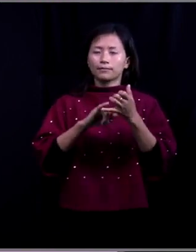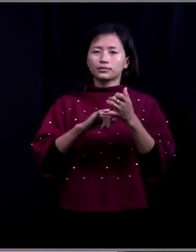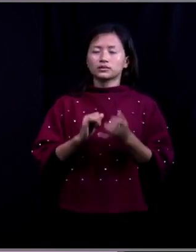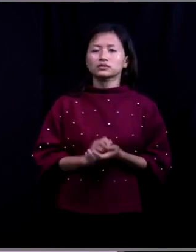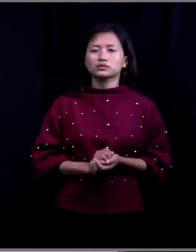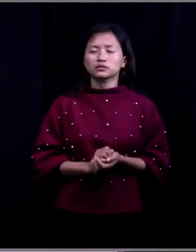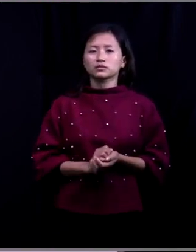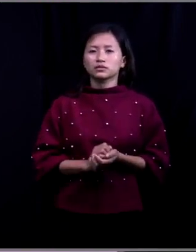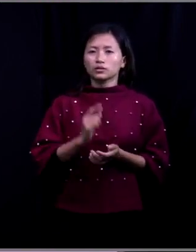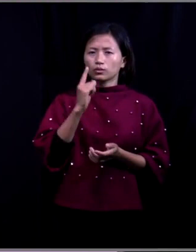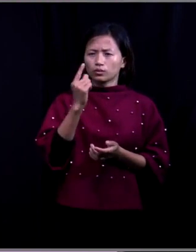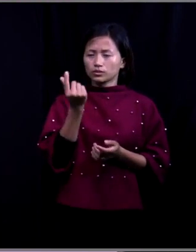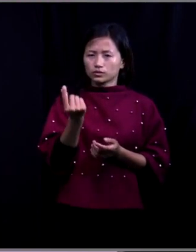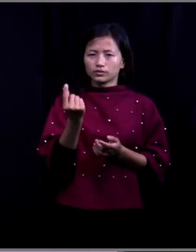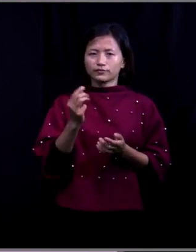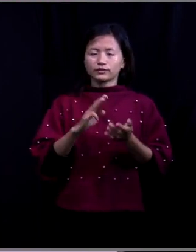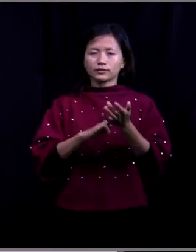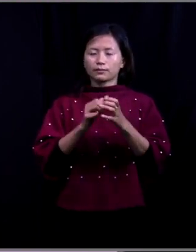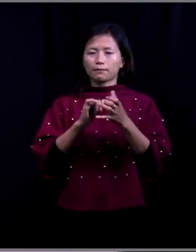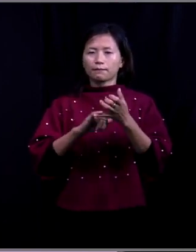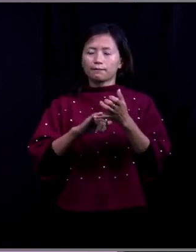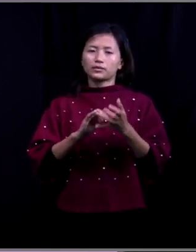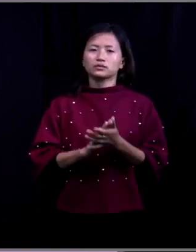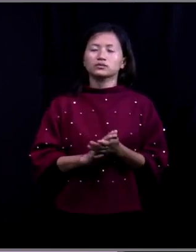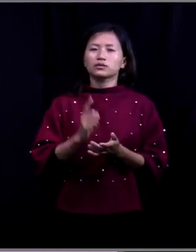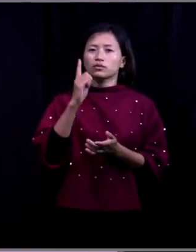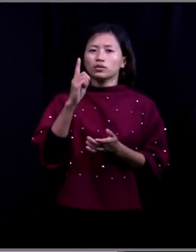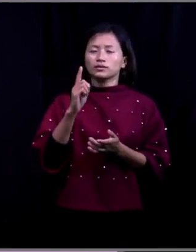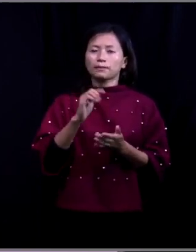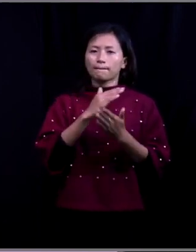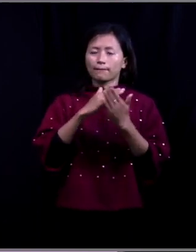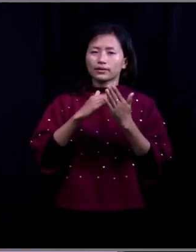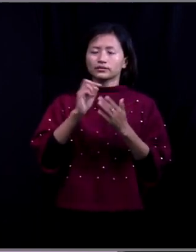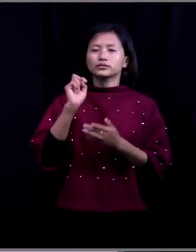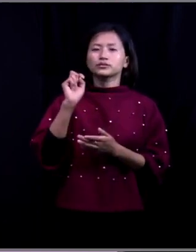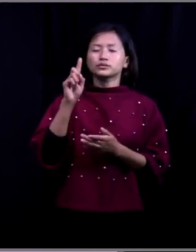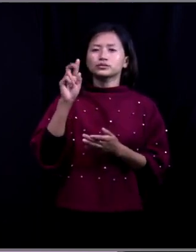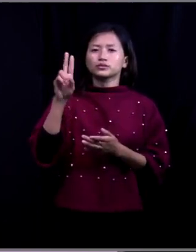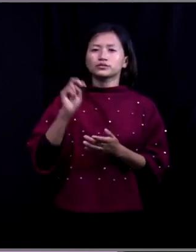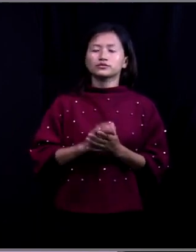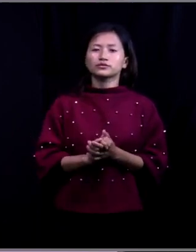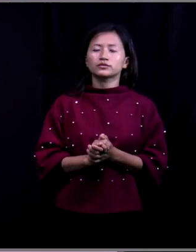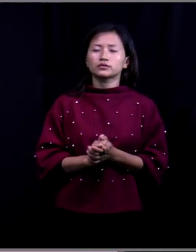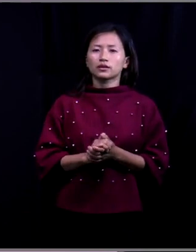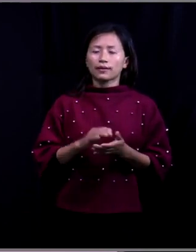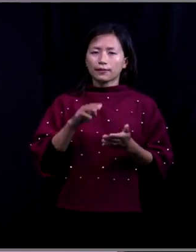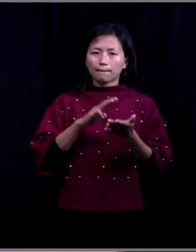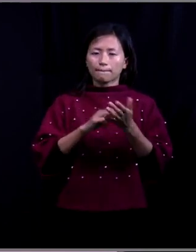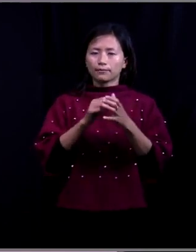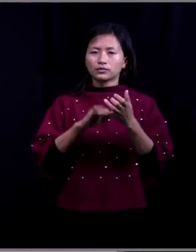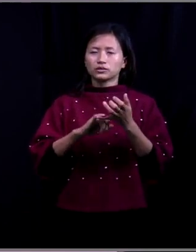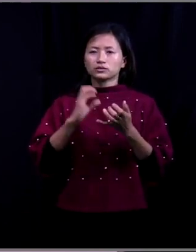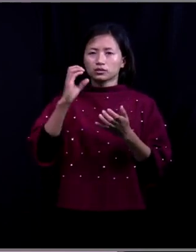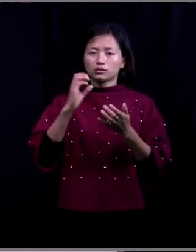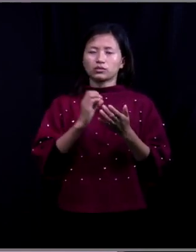or one unified mass will be equal to 1/12 of the mass of an atom of